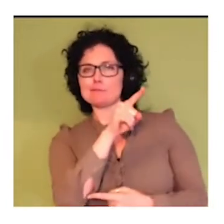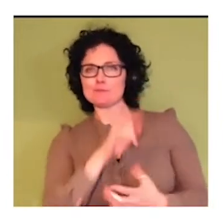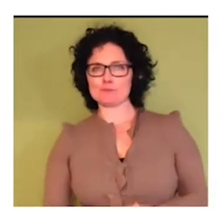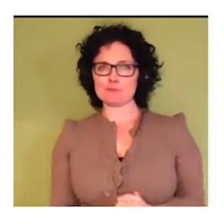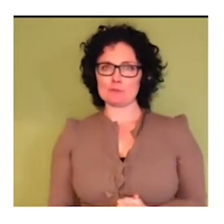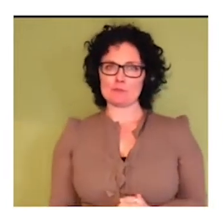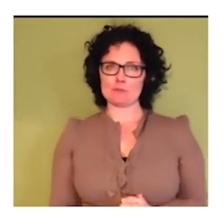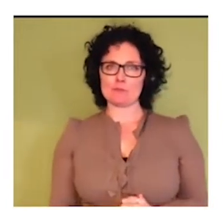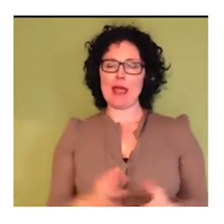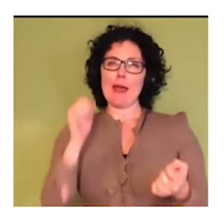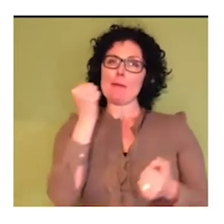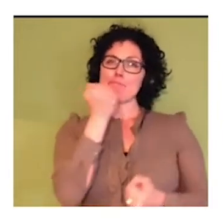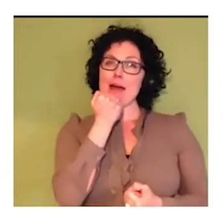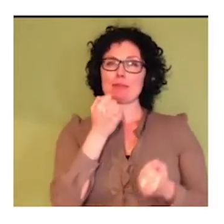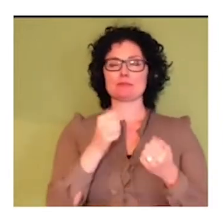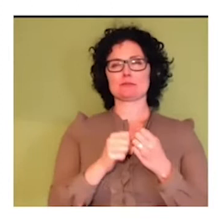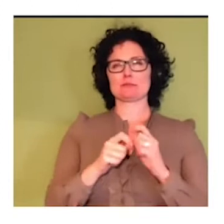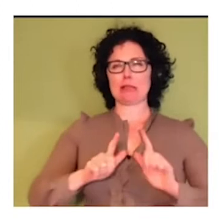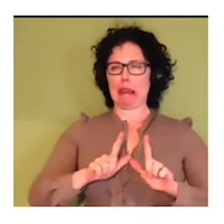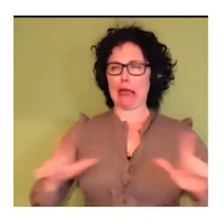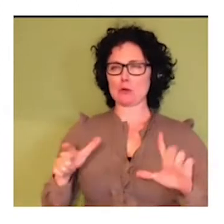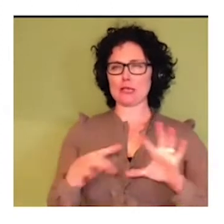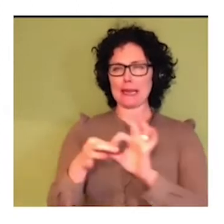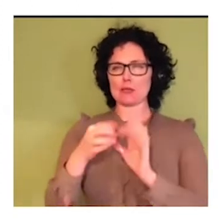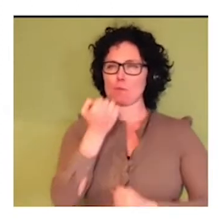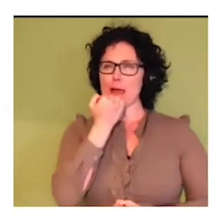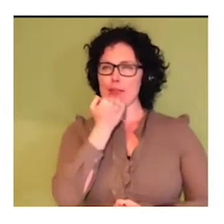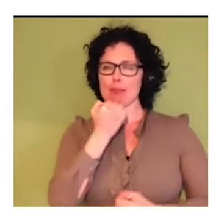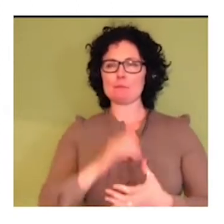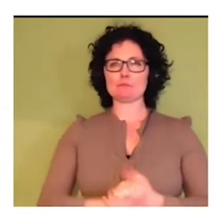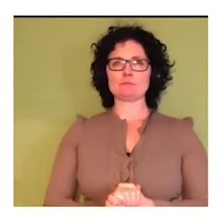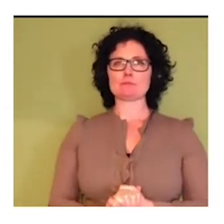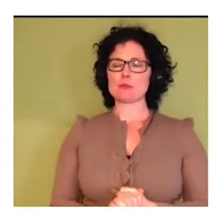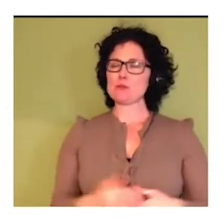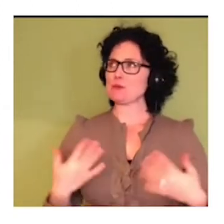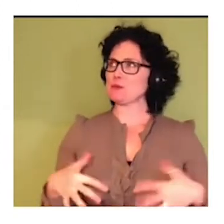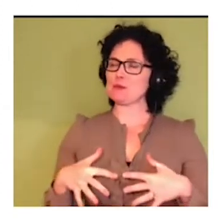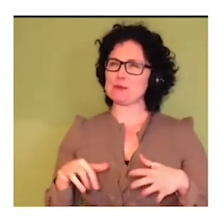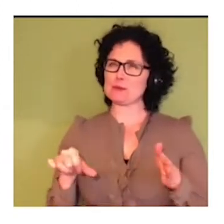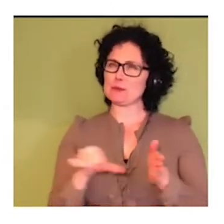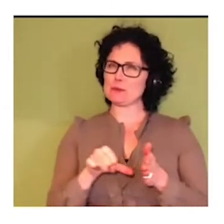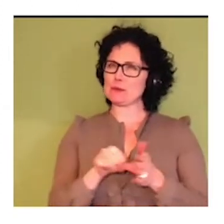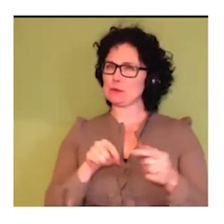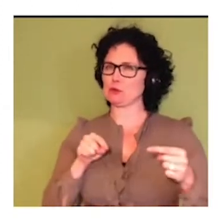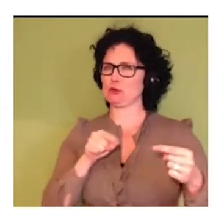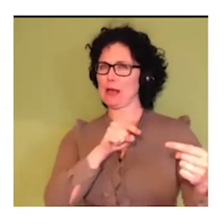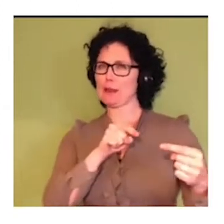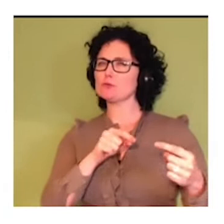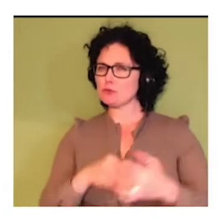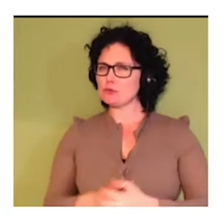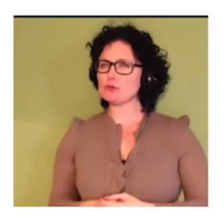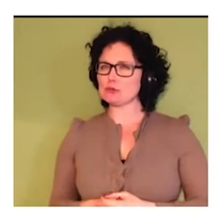and maths expressions have been something that have been a real challenge for accessibility for, well,